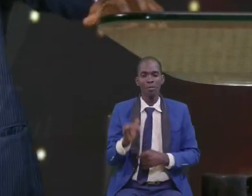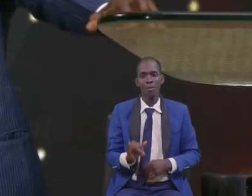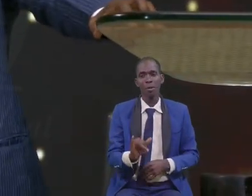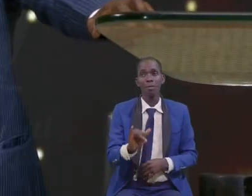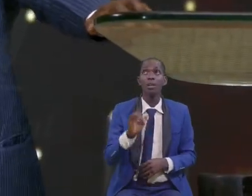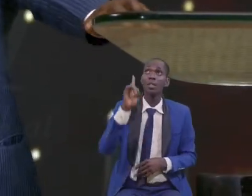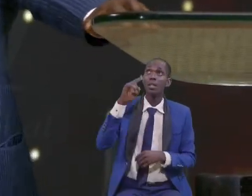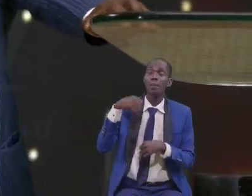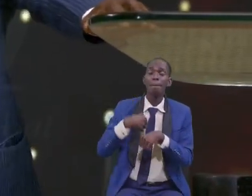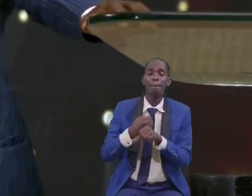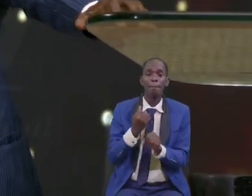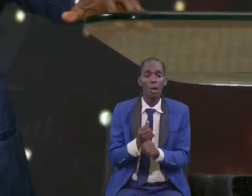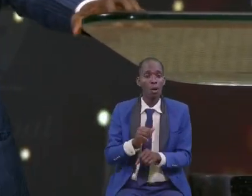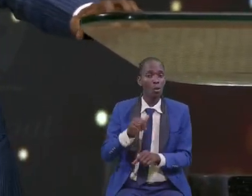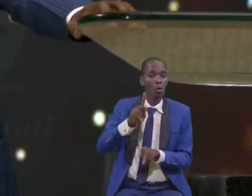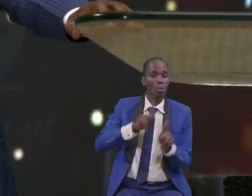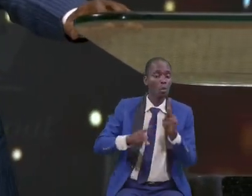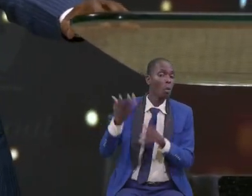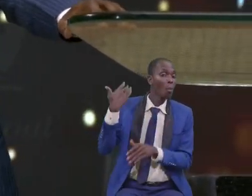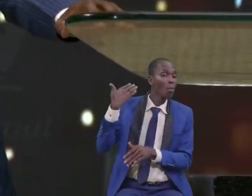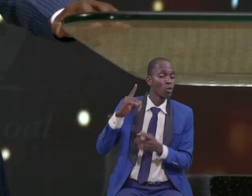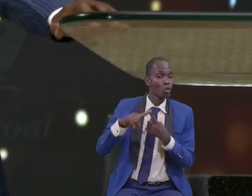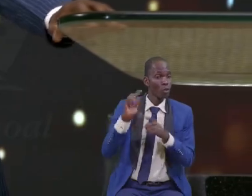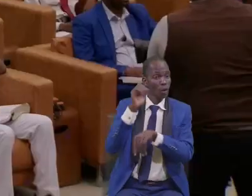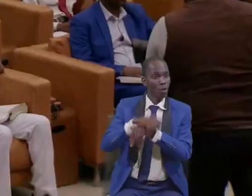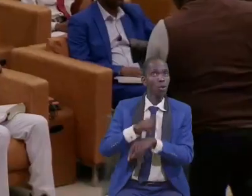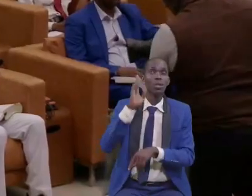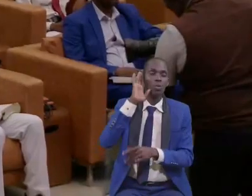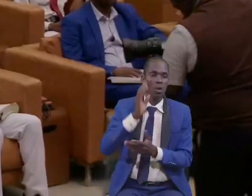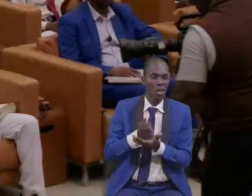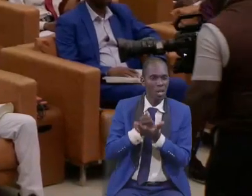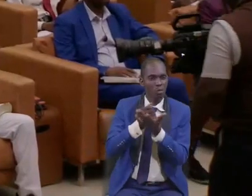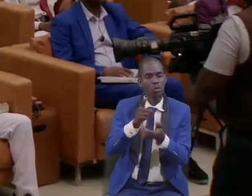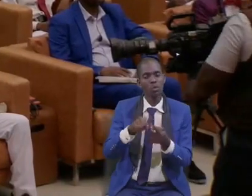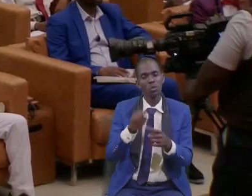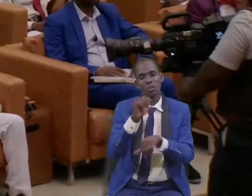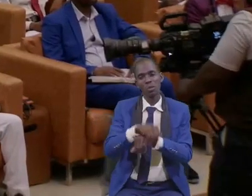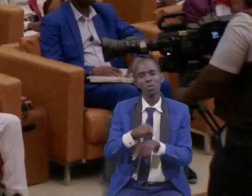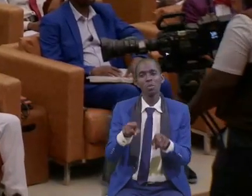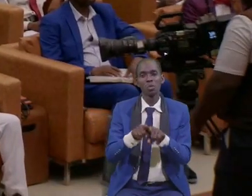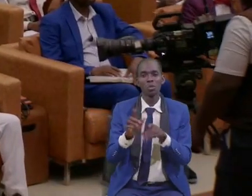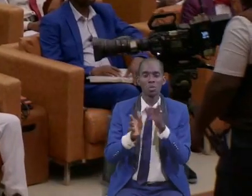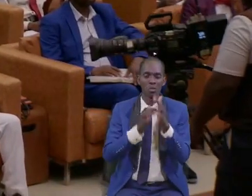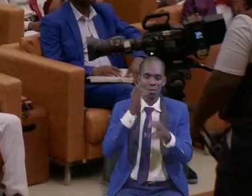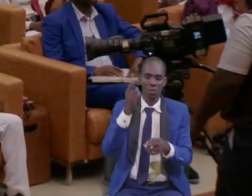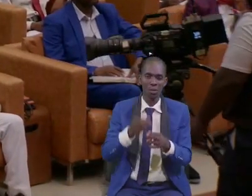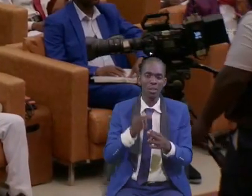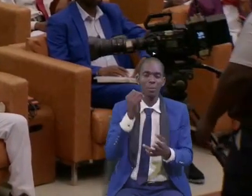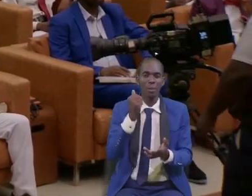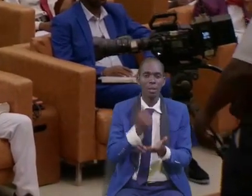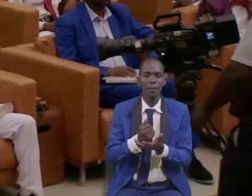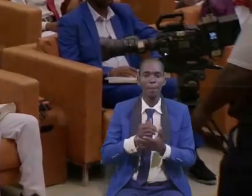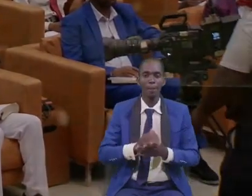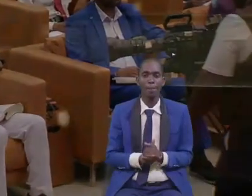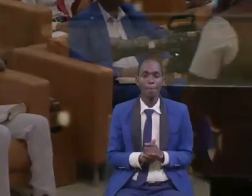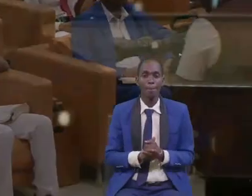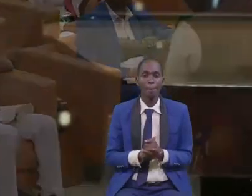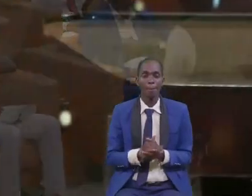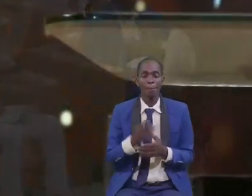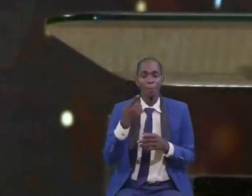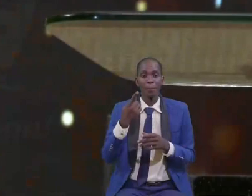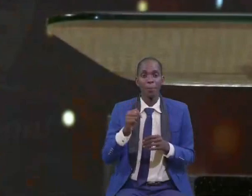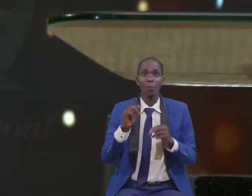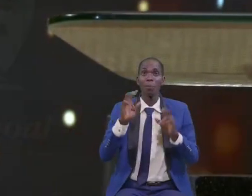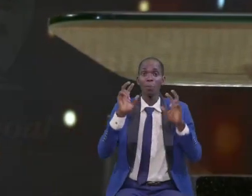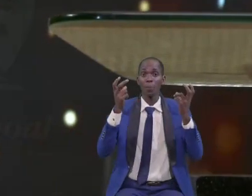them overcome, He'll make you overcome. And He'll make you triumphant in Jesus' name. The